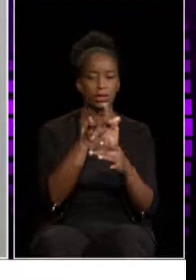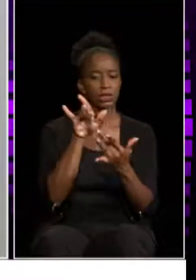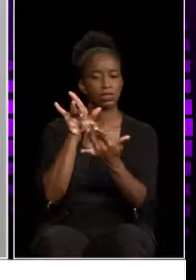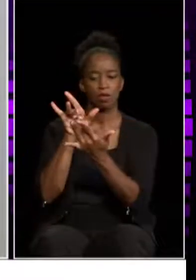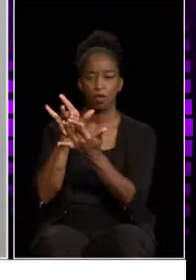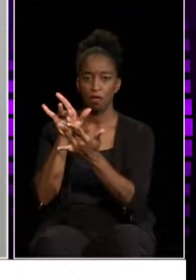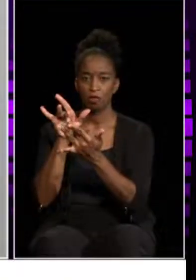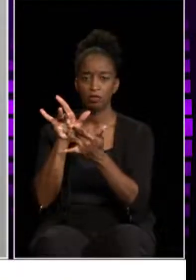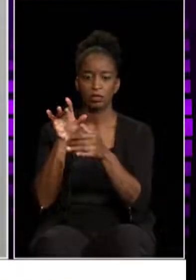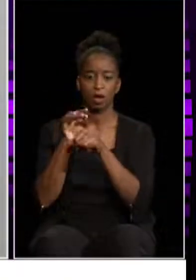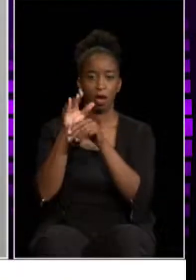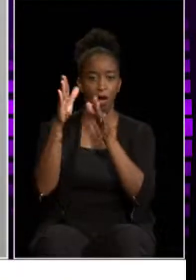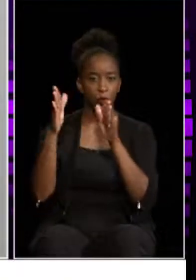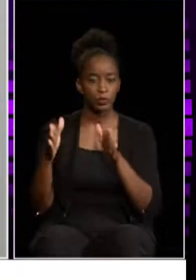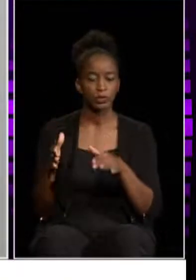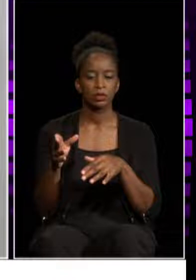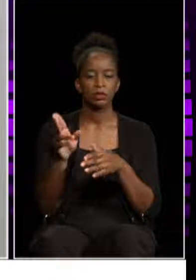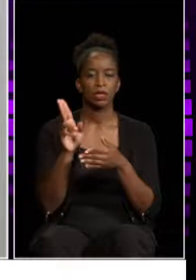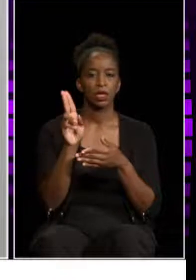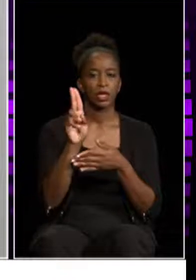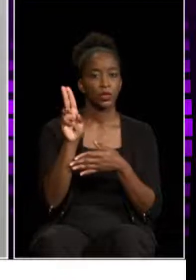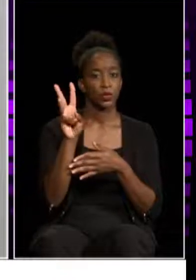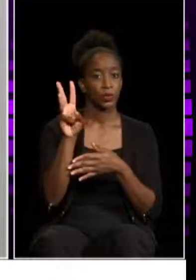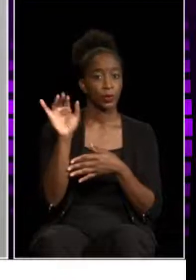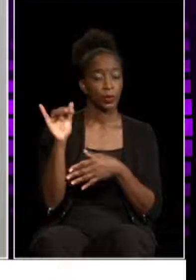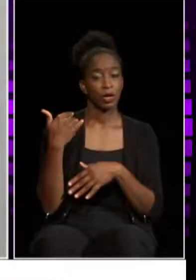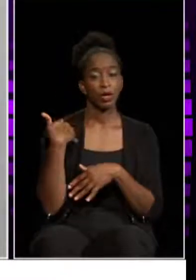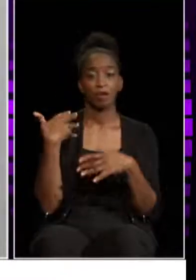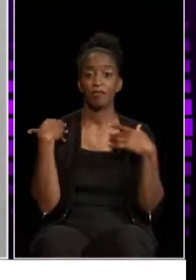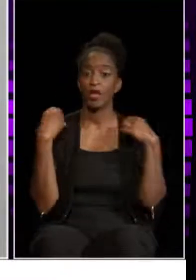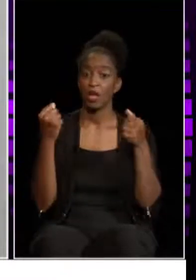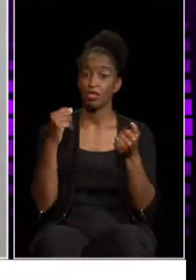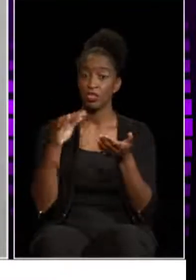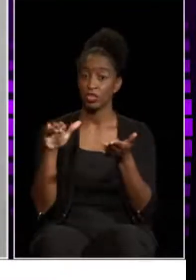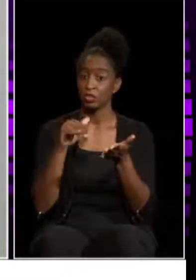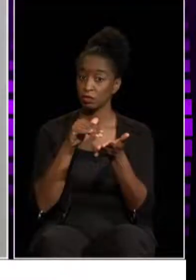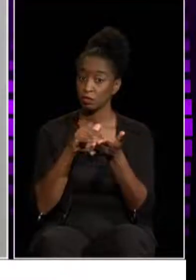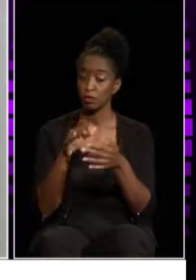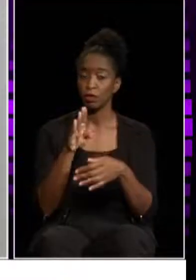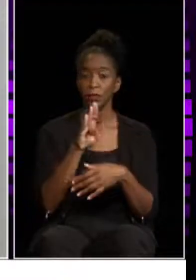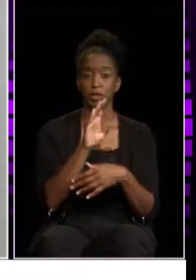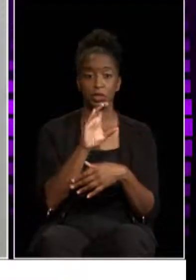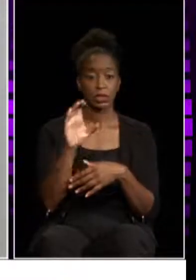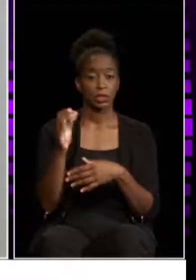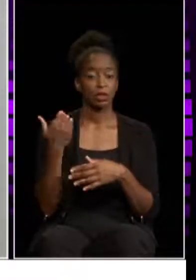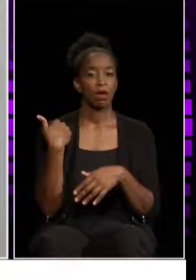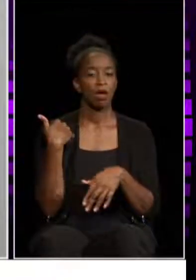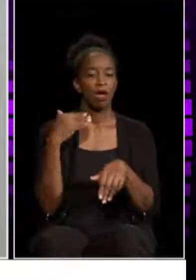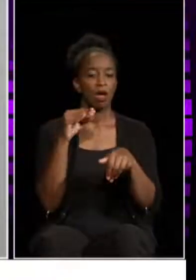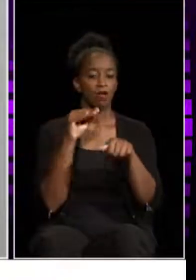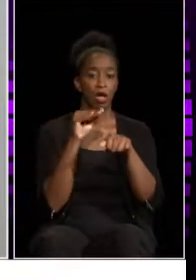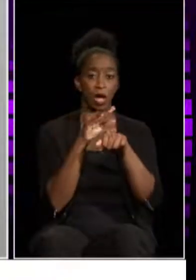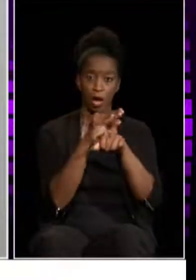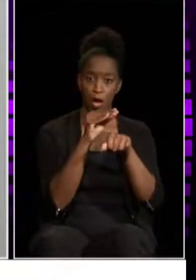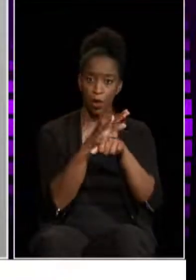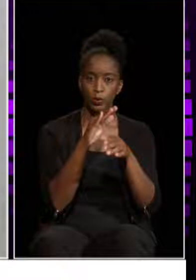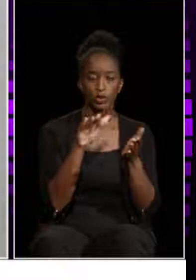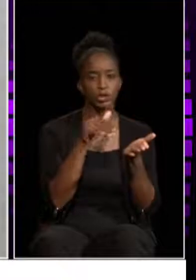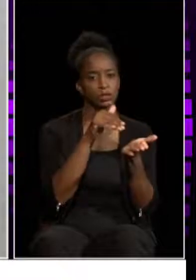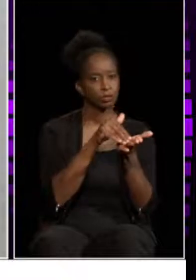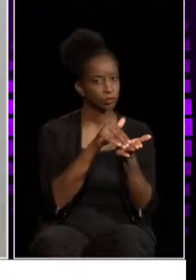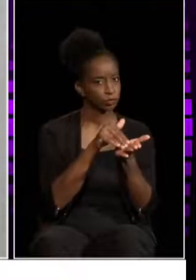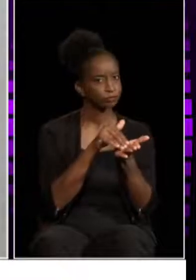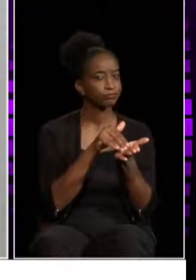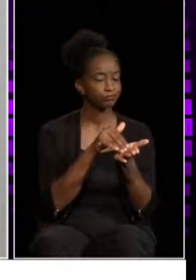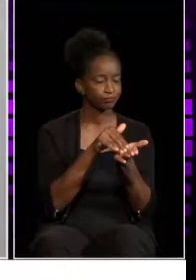University of West Indies has a health center, as well as Barbados Community College has a counseling and placement center. And they have good